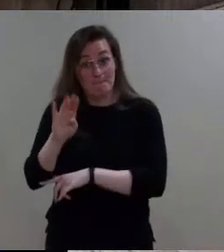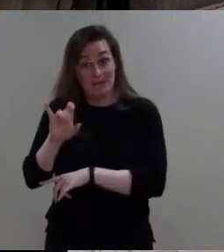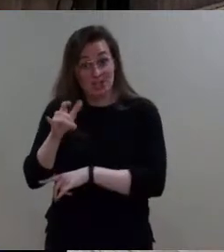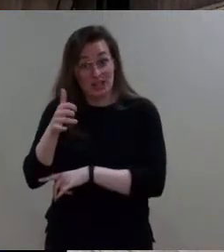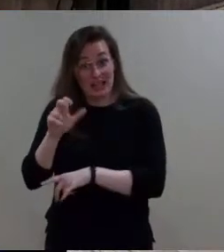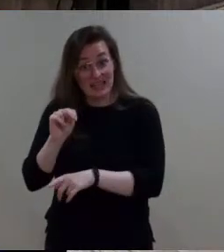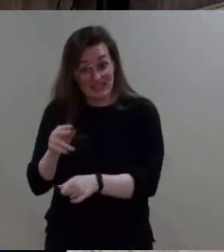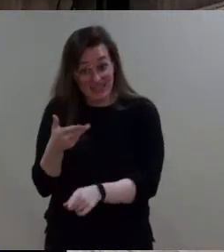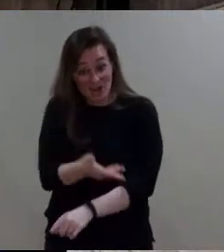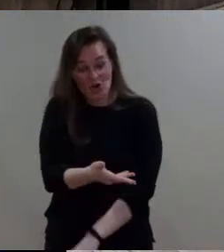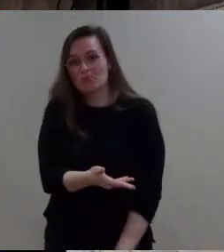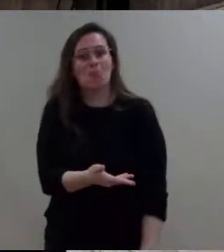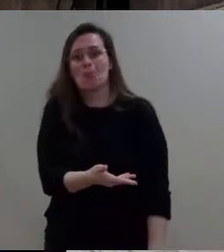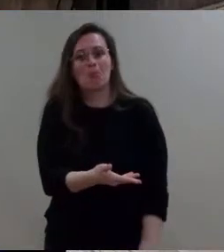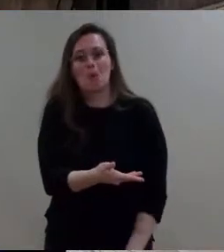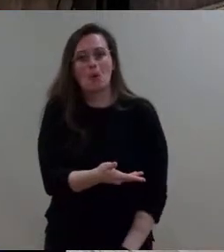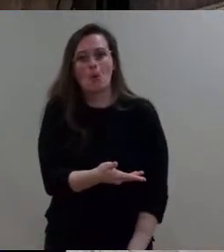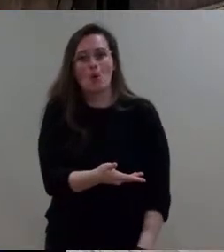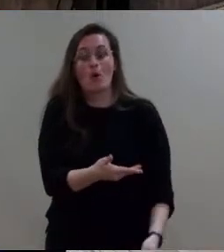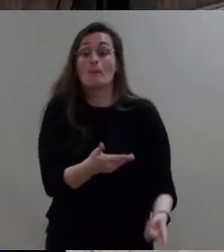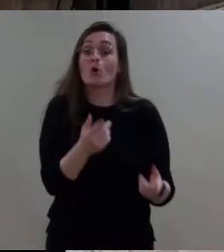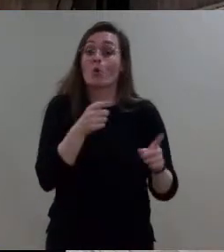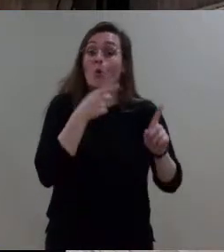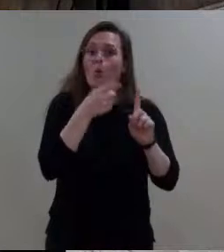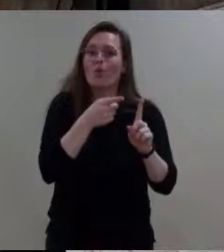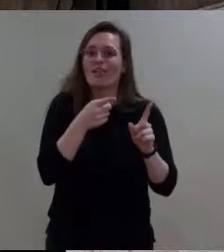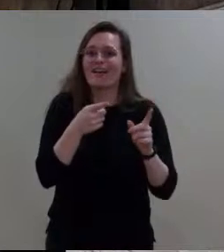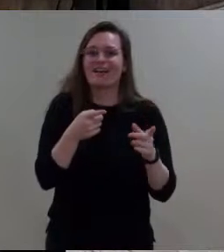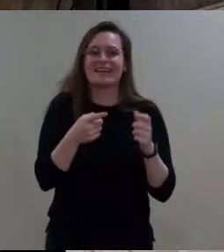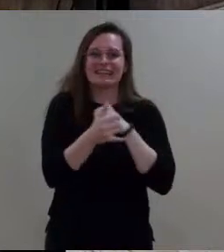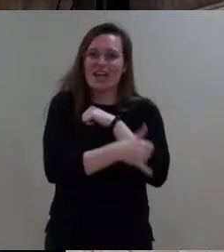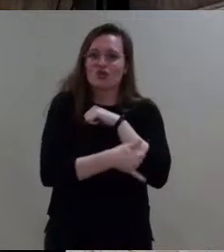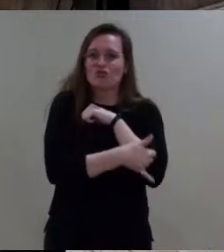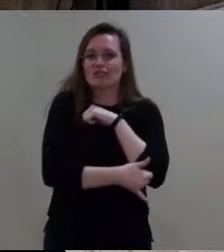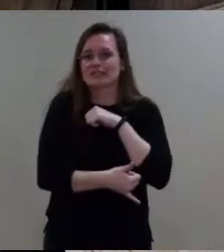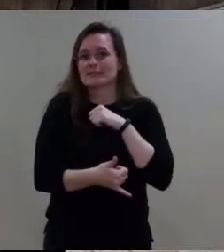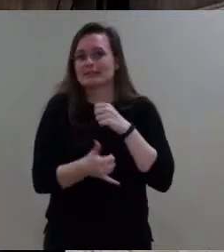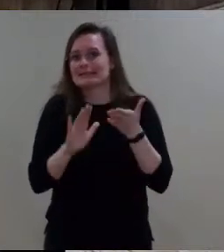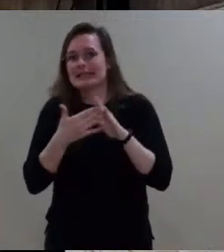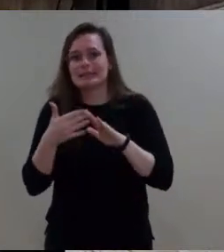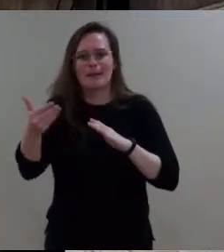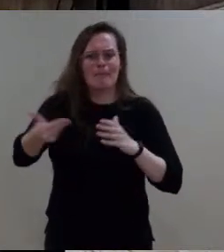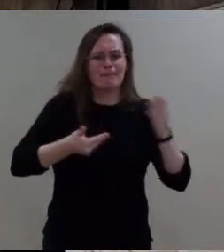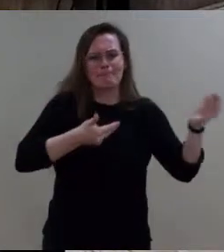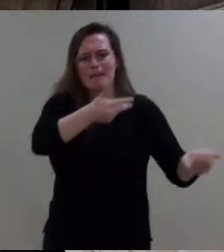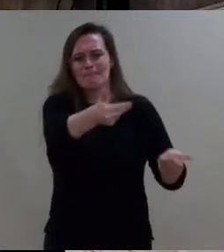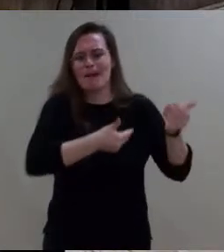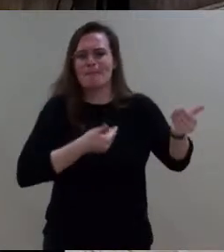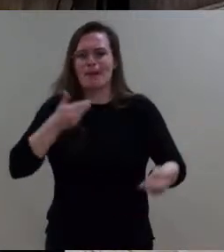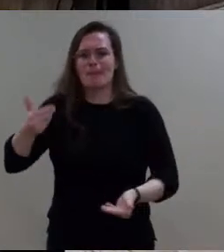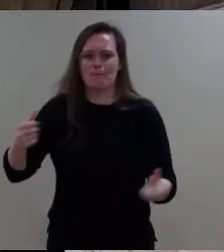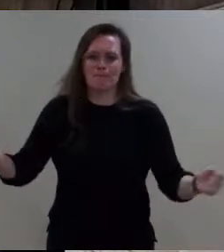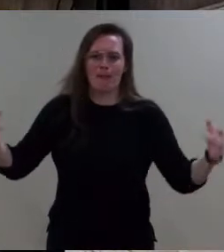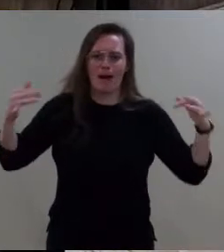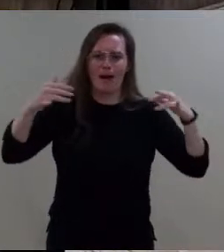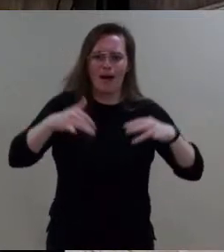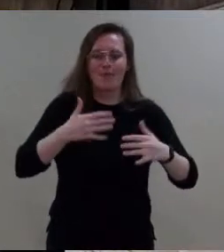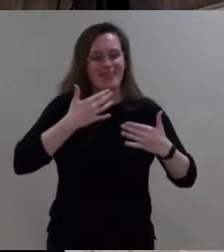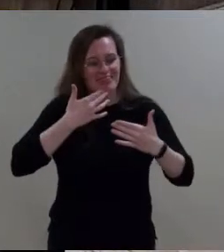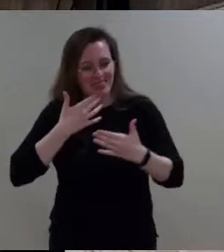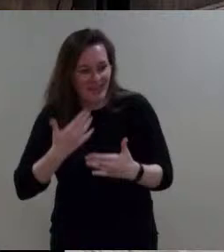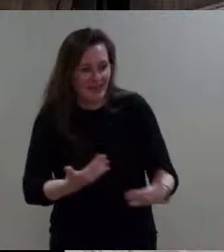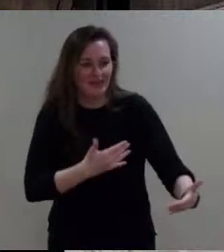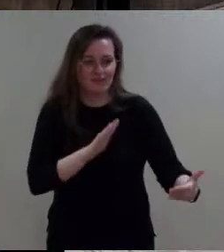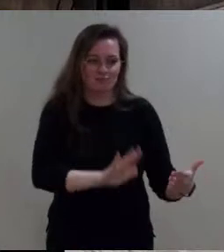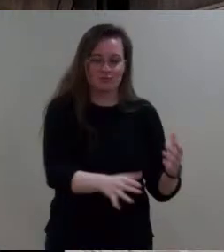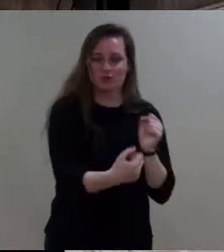in countries who have Michelin in their backyard to thank them for supporting Michelin and just showing